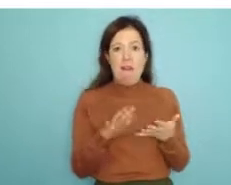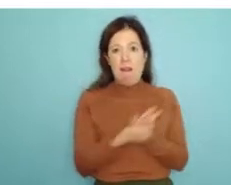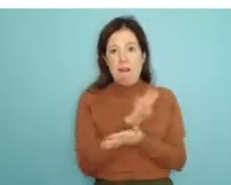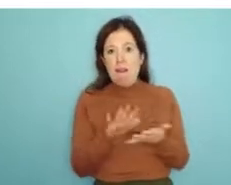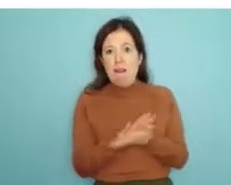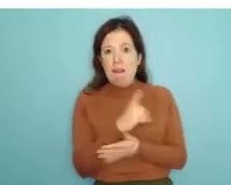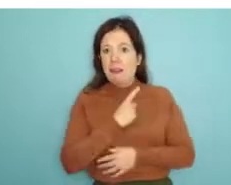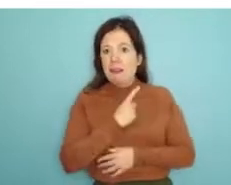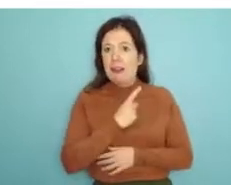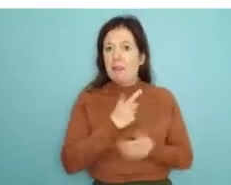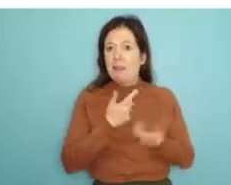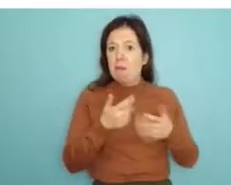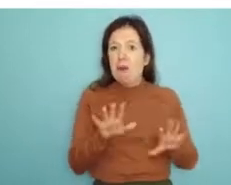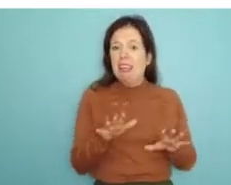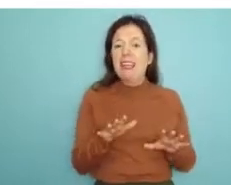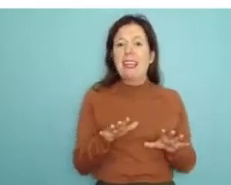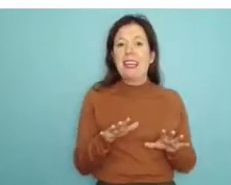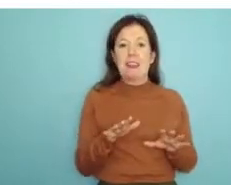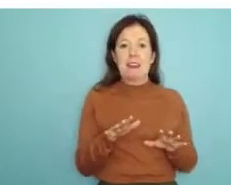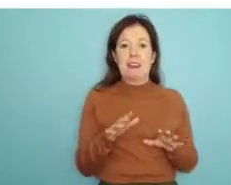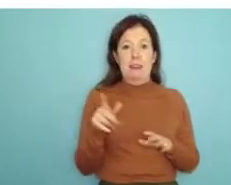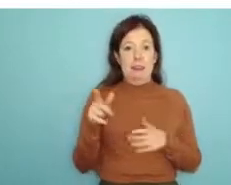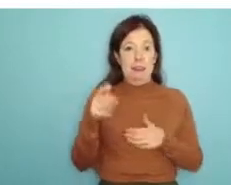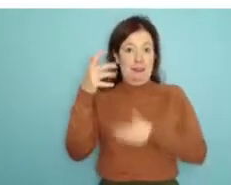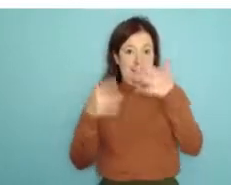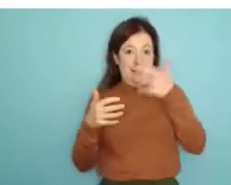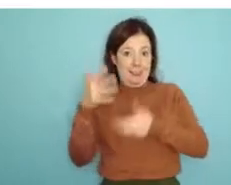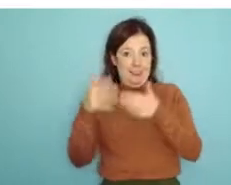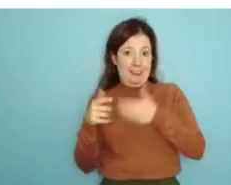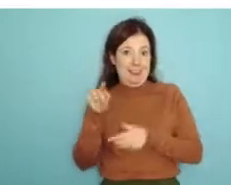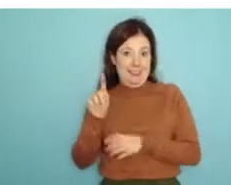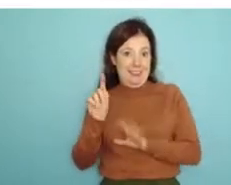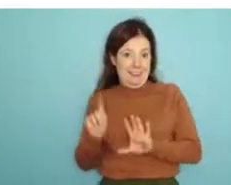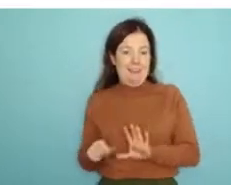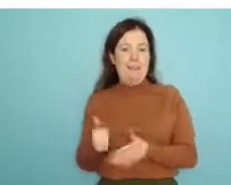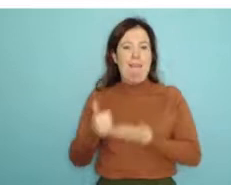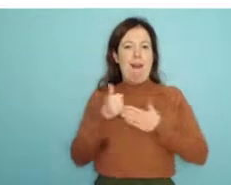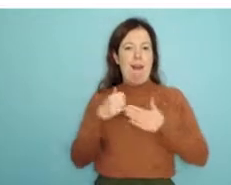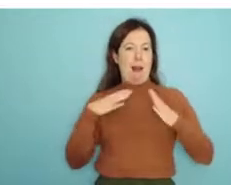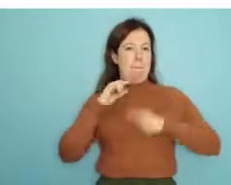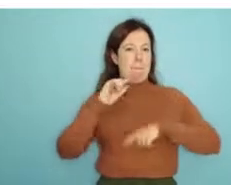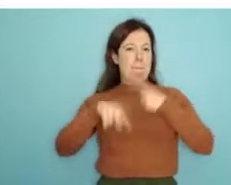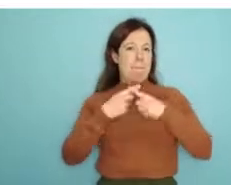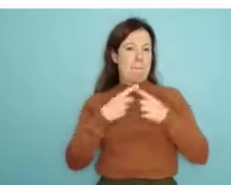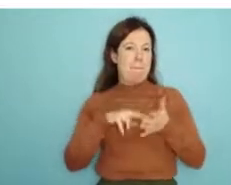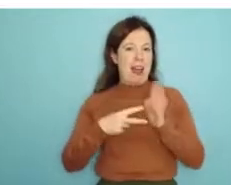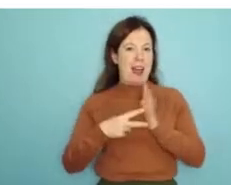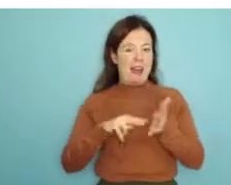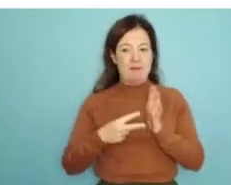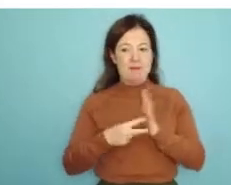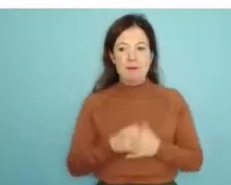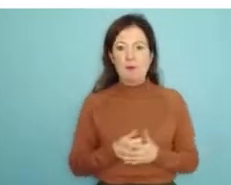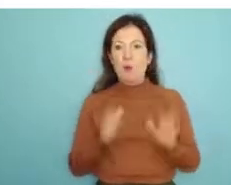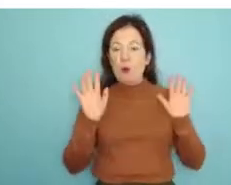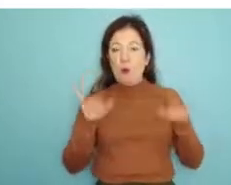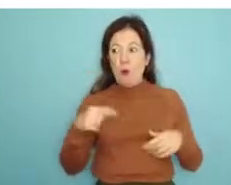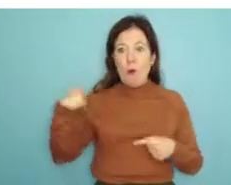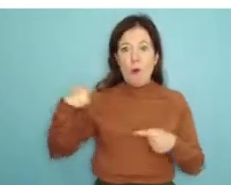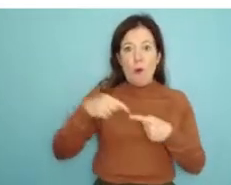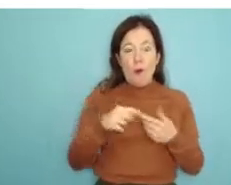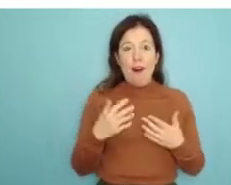just complete your ratings there, that will help us plan for next year. So what a week it's been. Over to you,